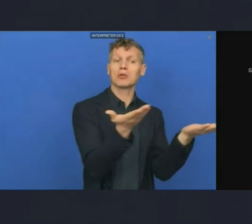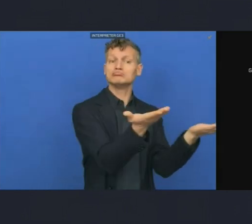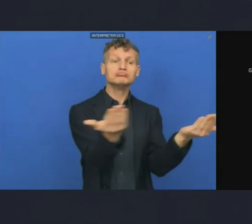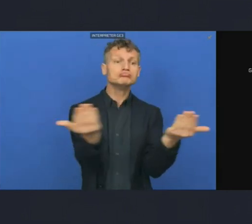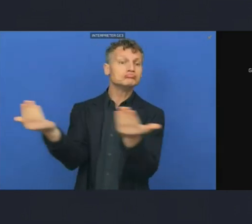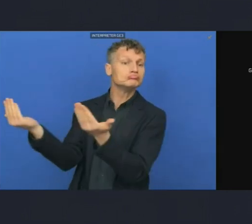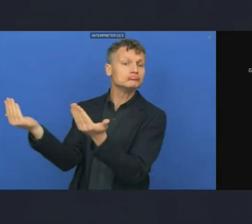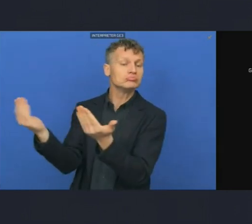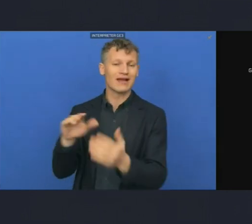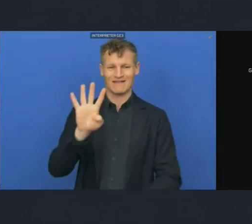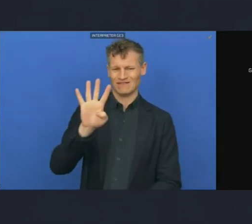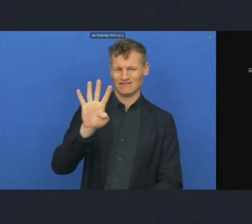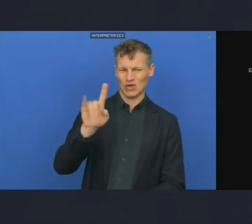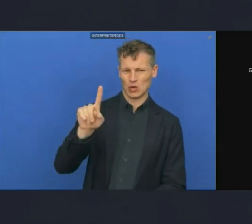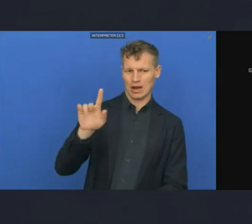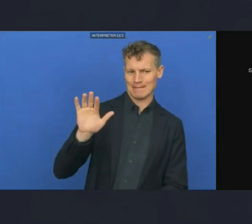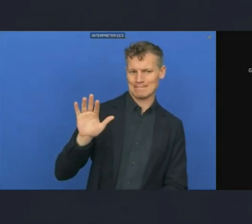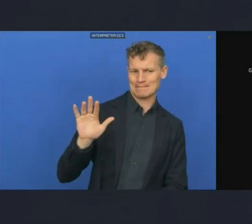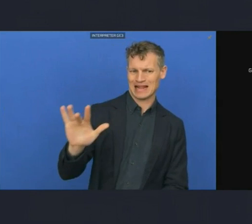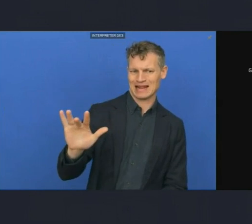41 million were at stake. In